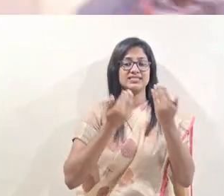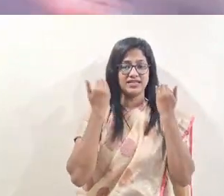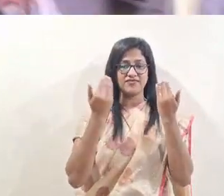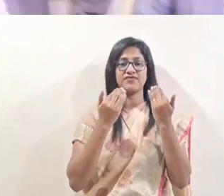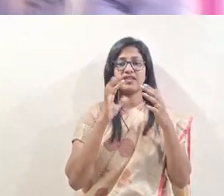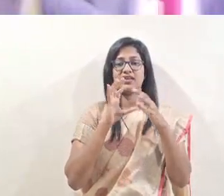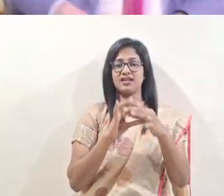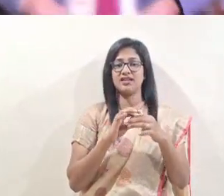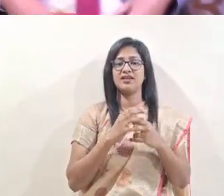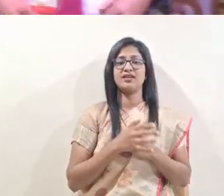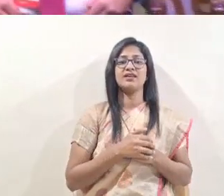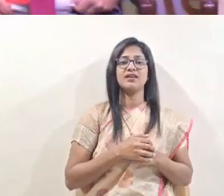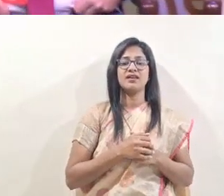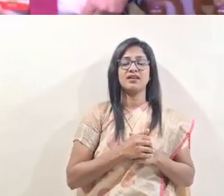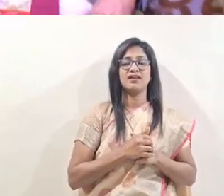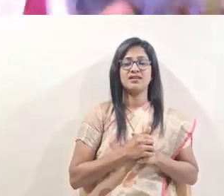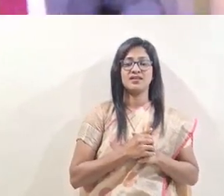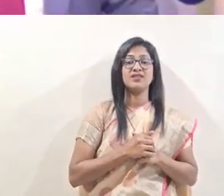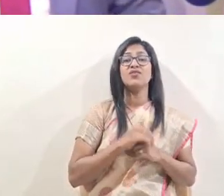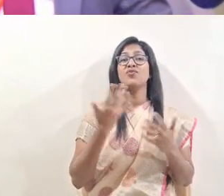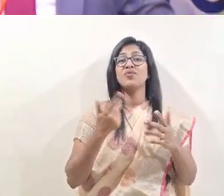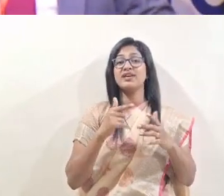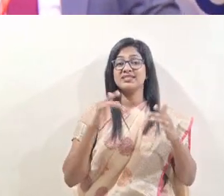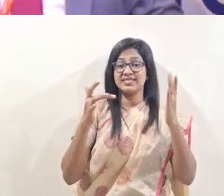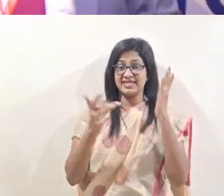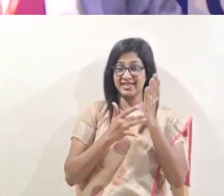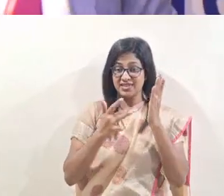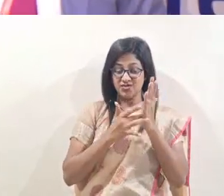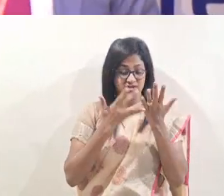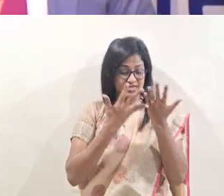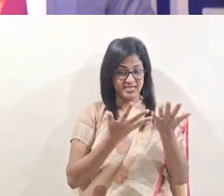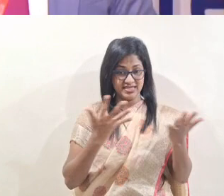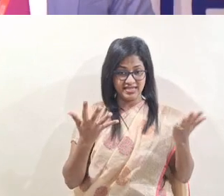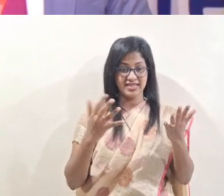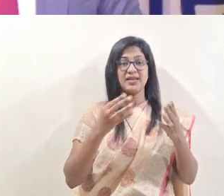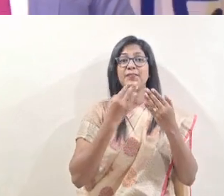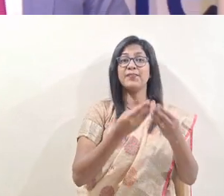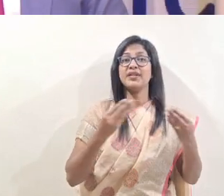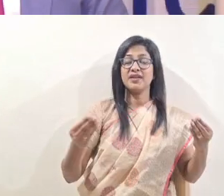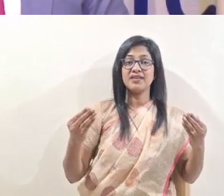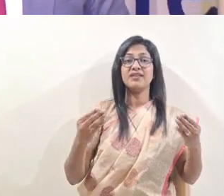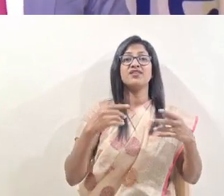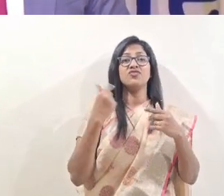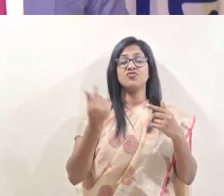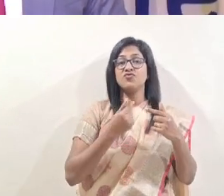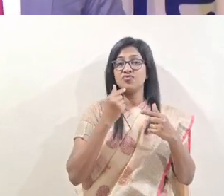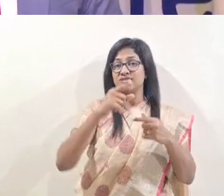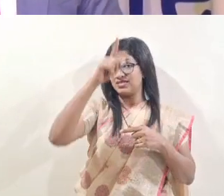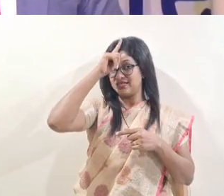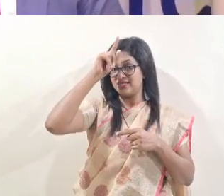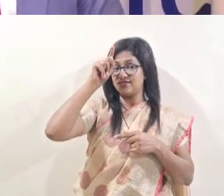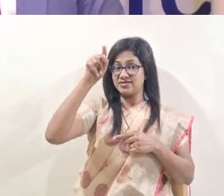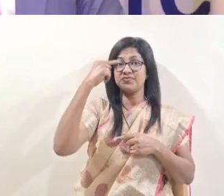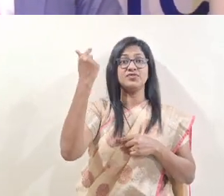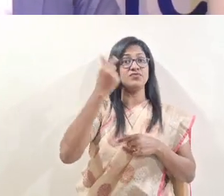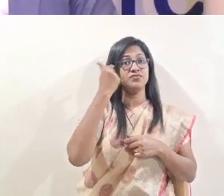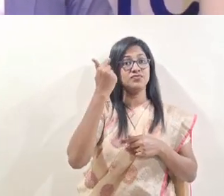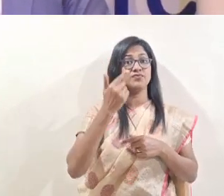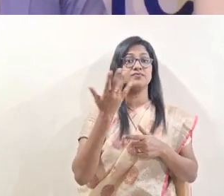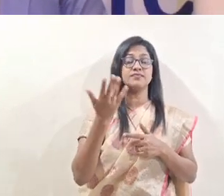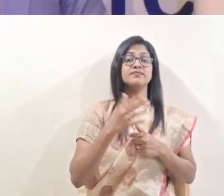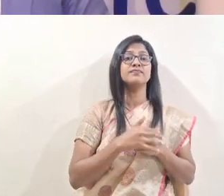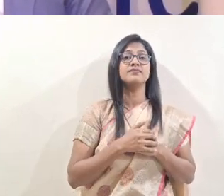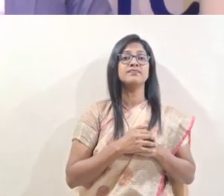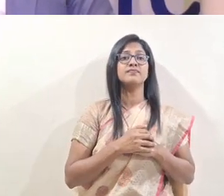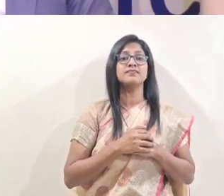next 10, 12 years, keeping the technologies, the products, and the materials which are used in Germany, even in the panels, I've been to